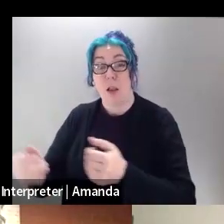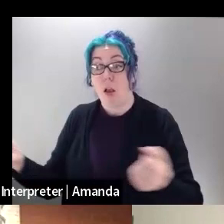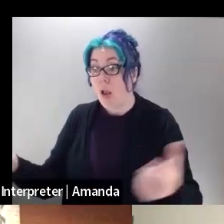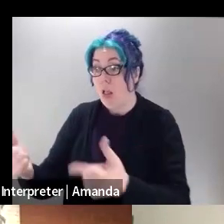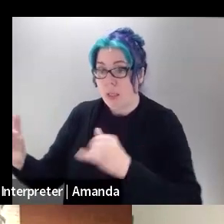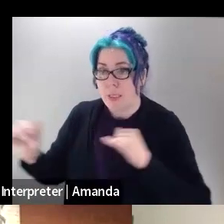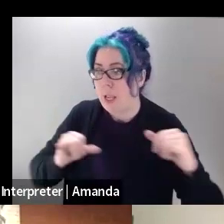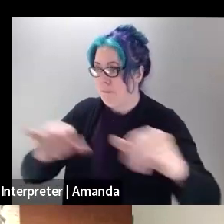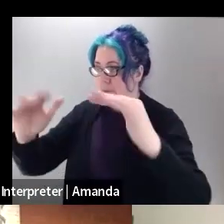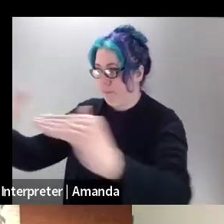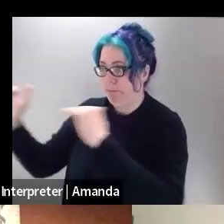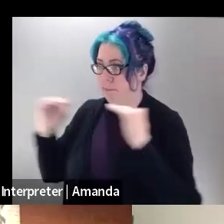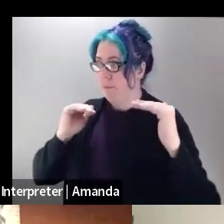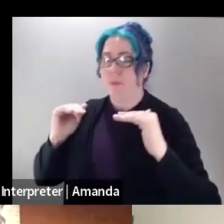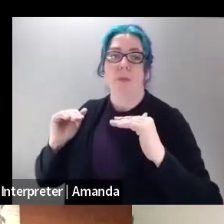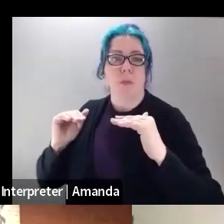with the rest of the team.